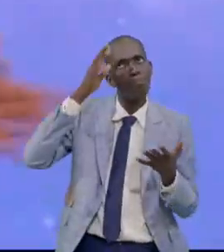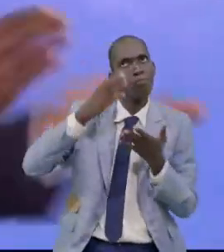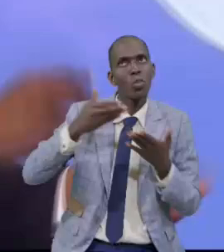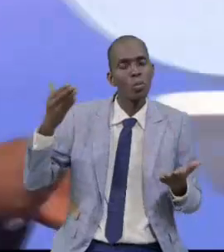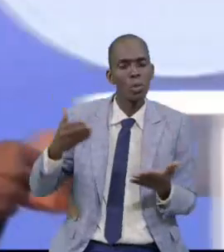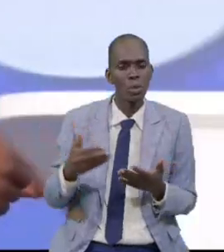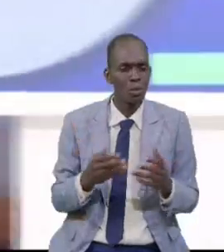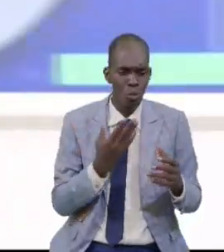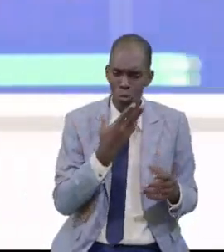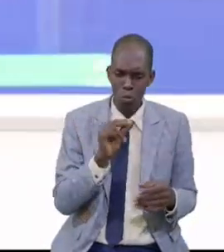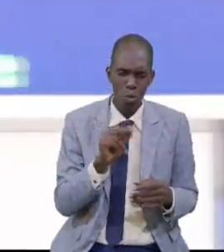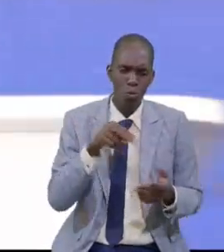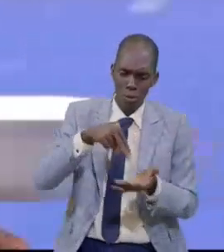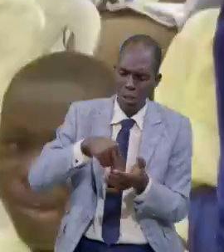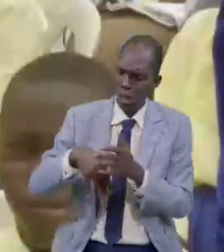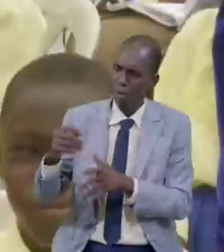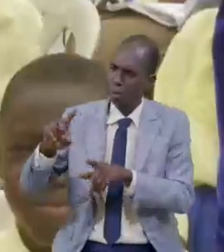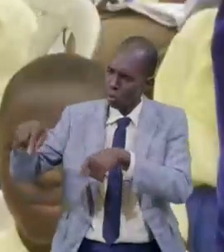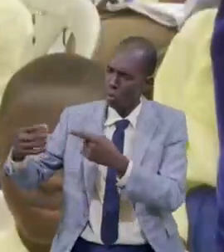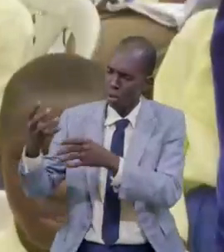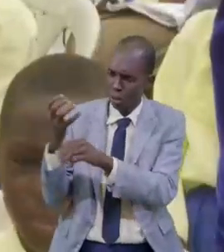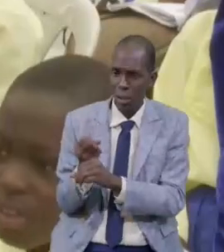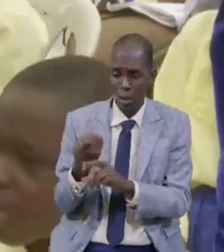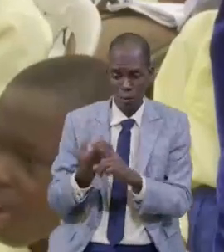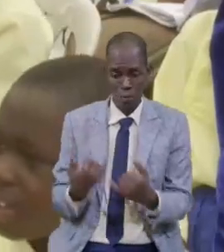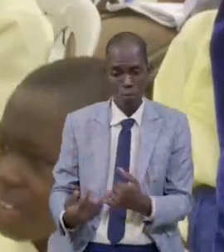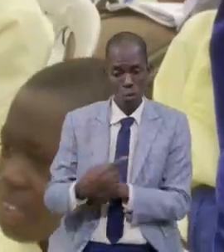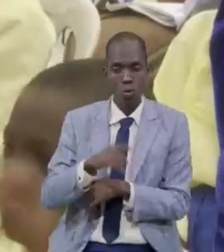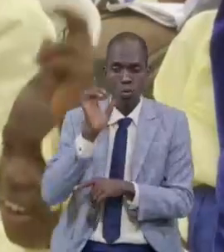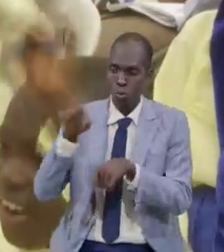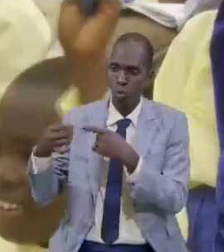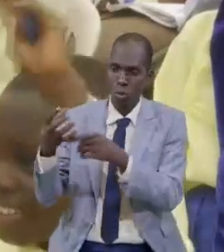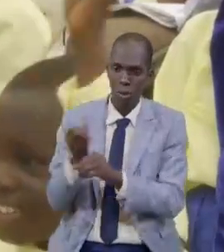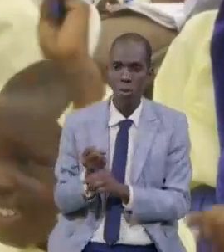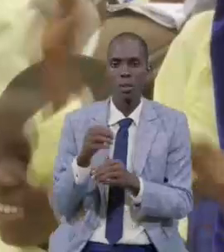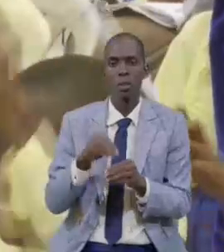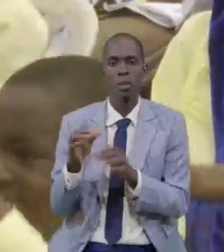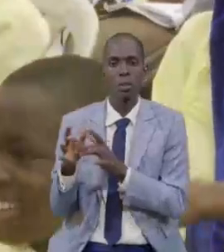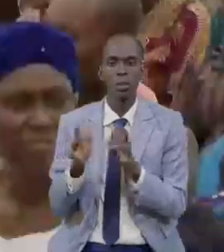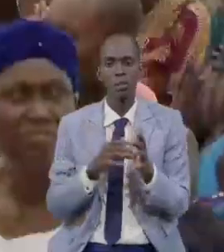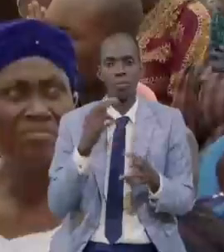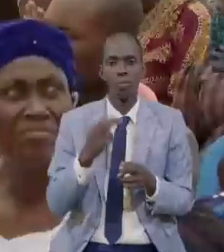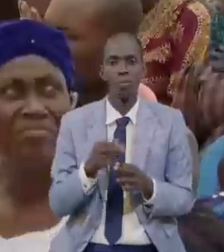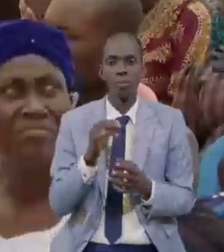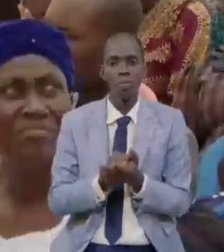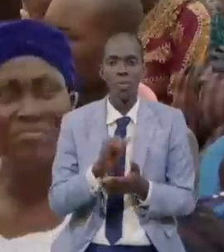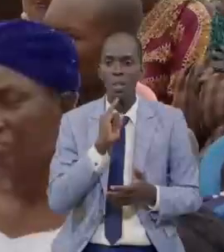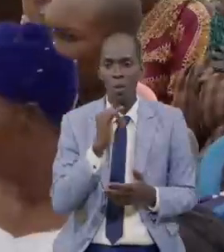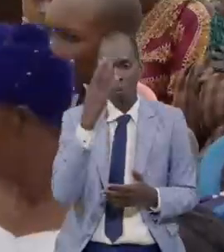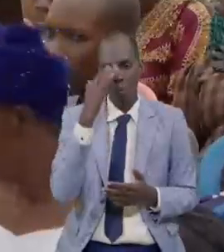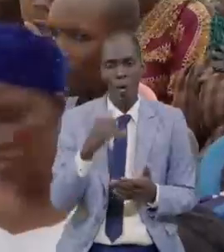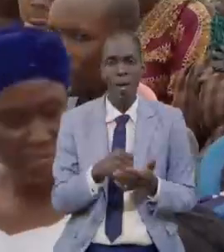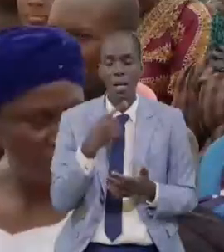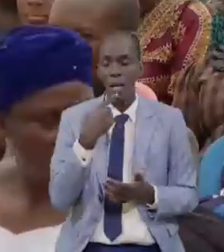And from today, you'll be a go-getter in Jesus' name. That's why it says, awake,